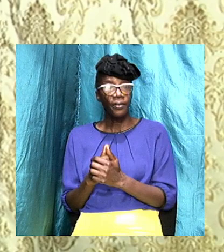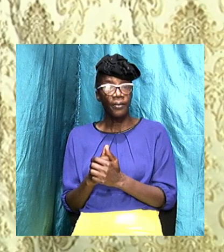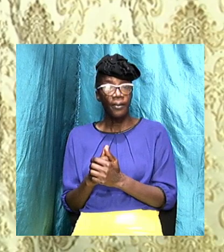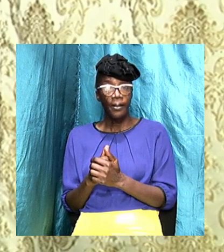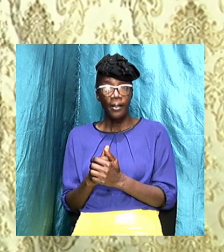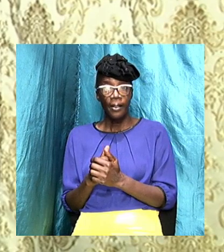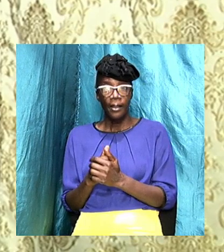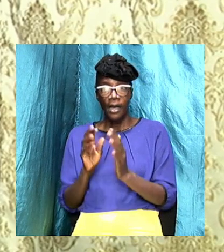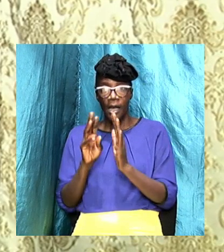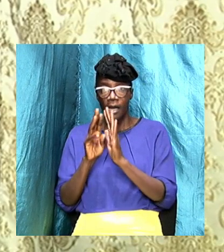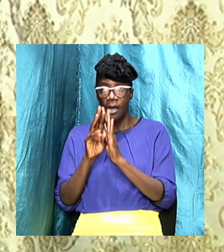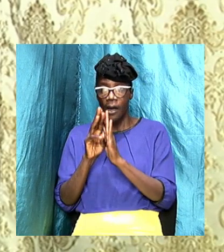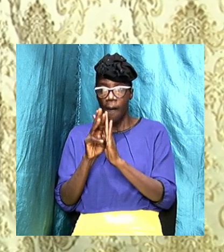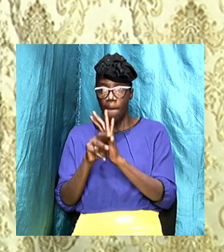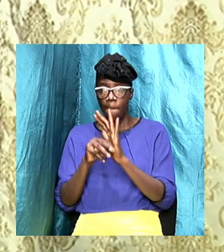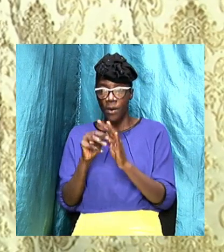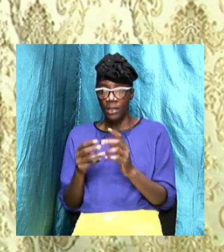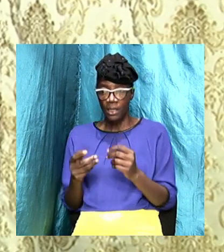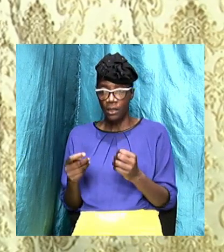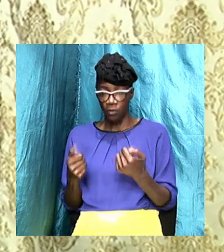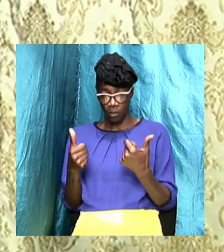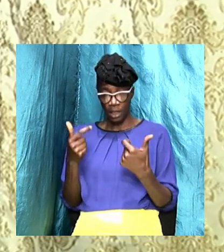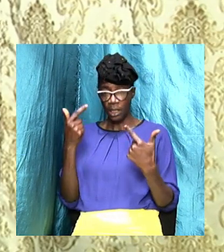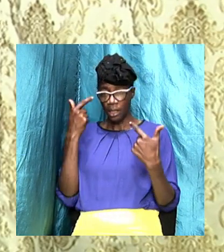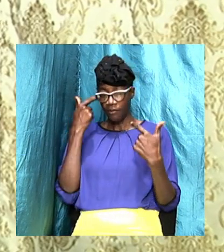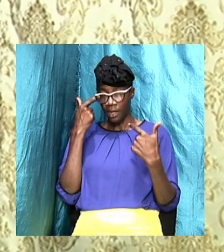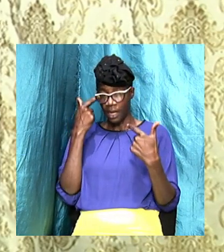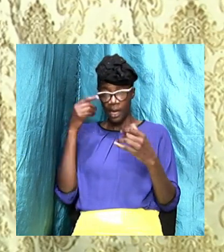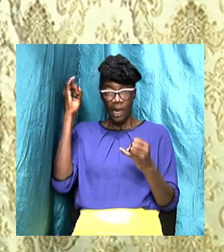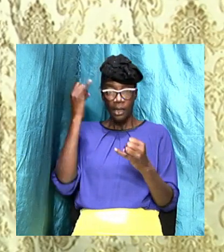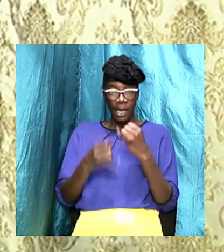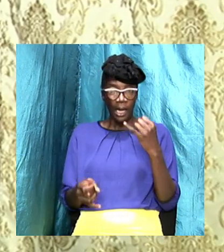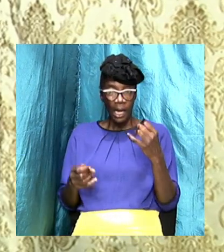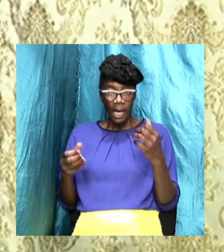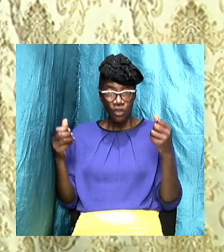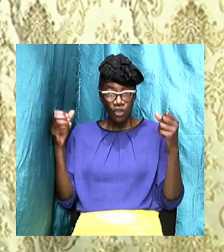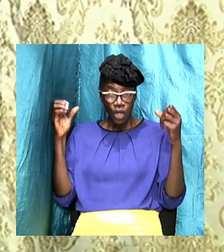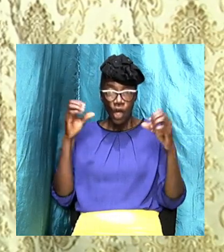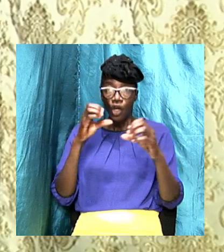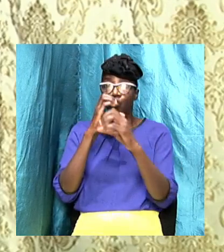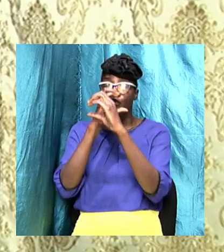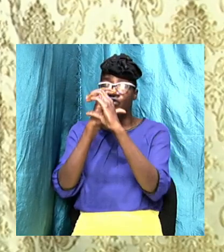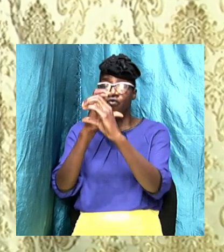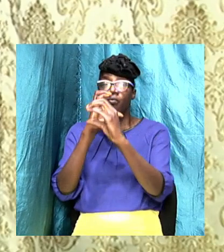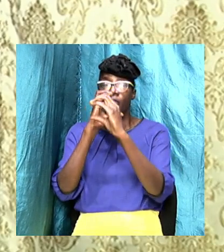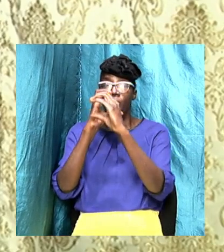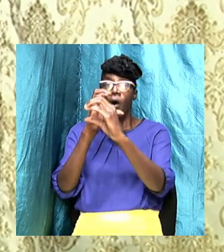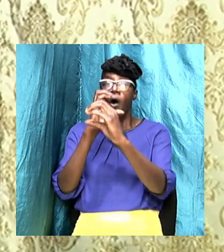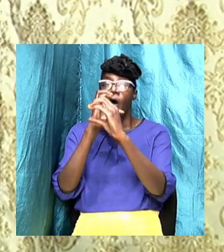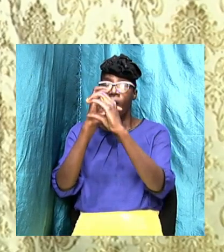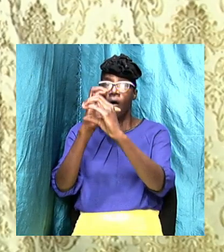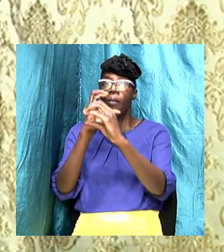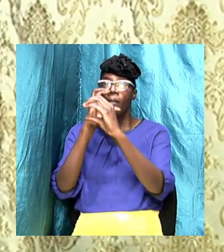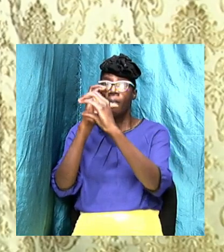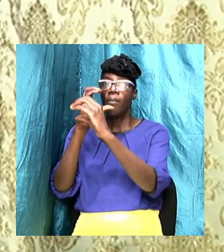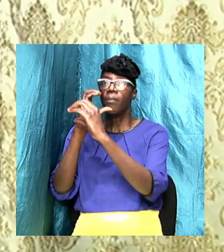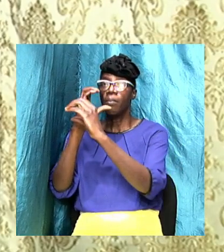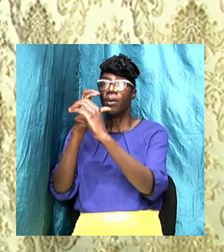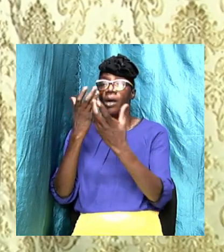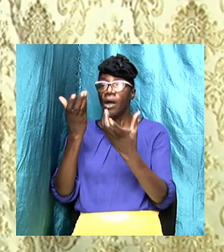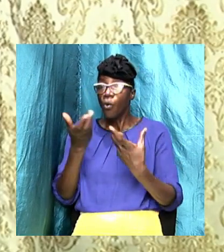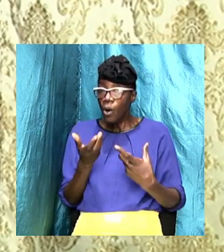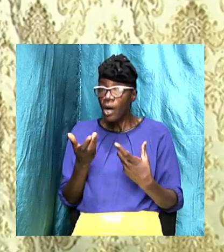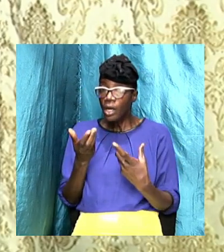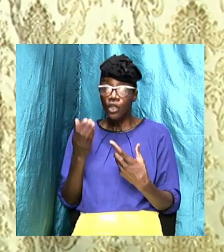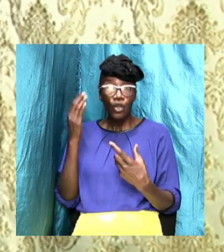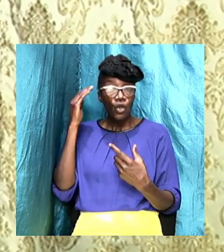in the moment, in the twinkling of an eye, at the last trump. So I want us to know that the only